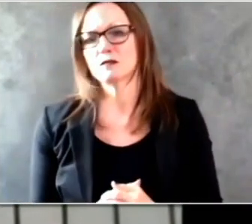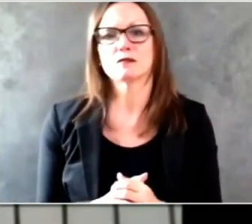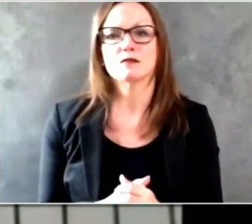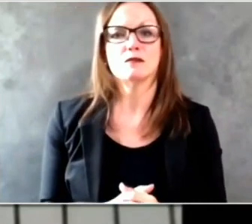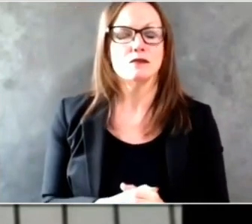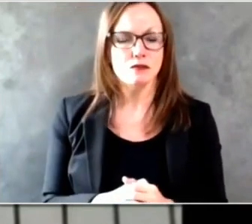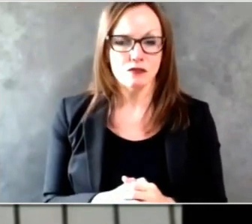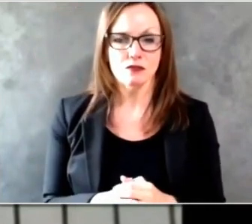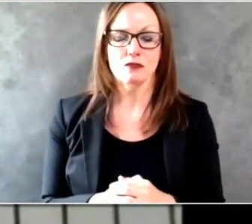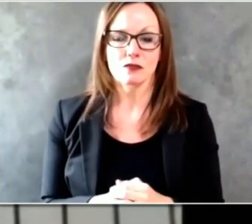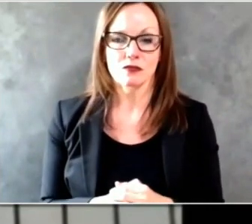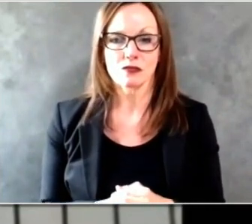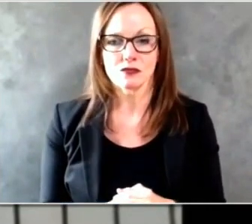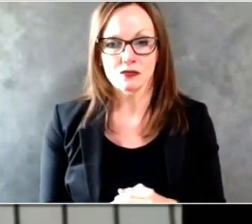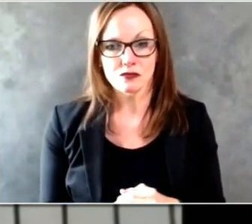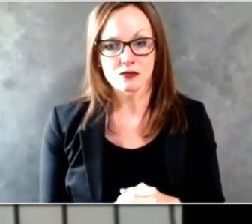of